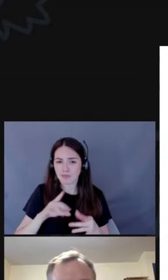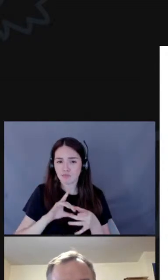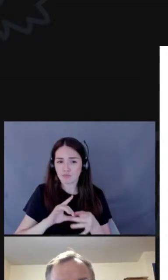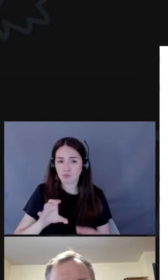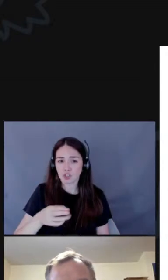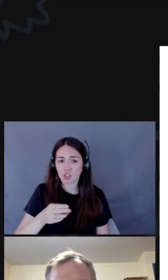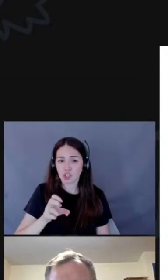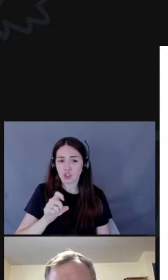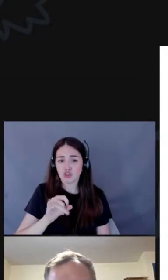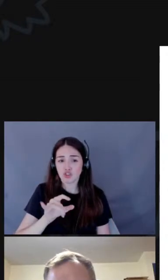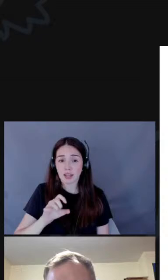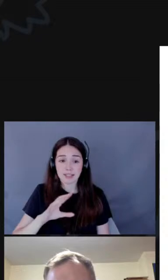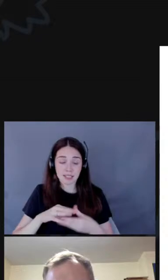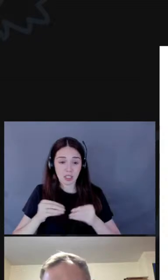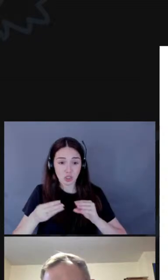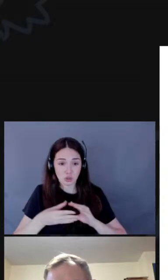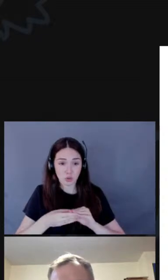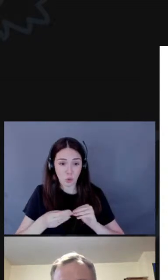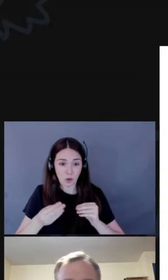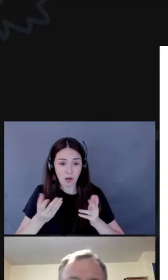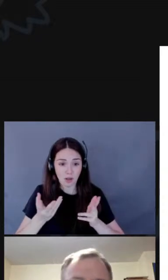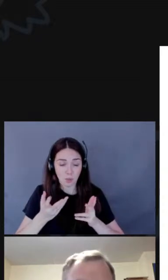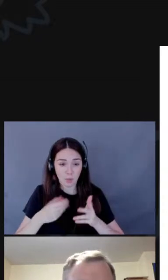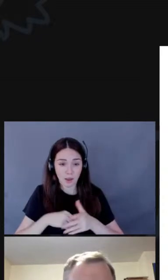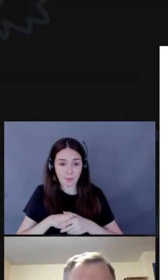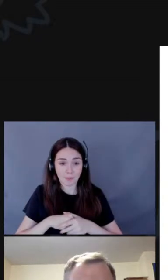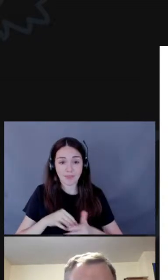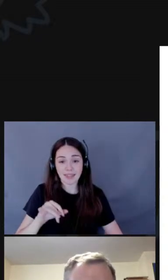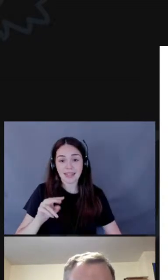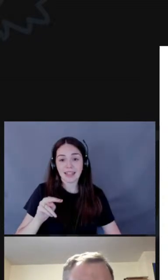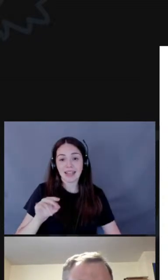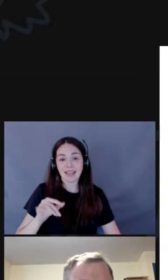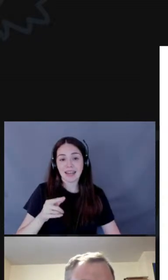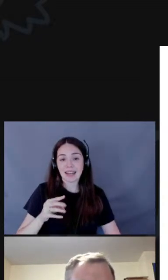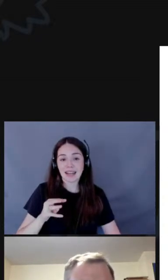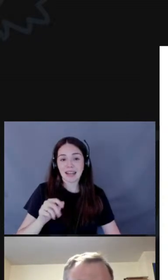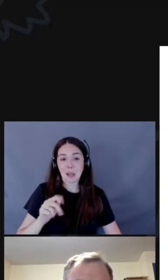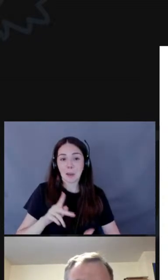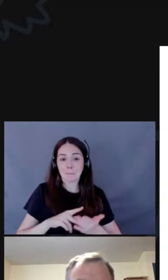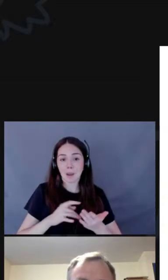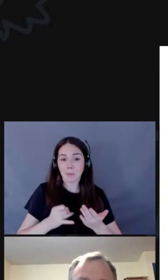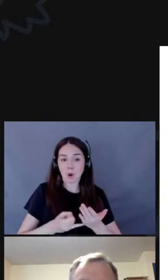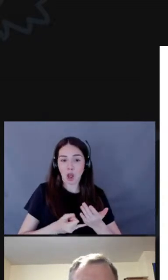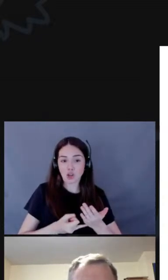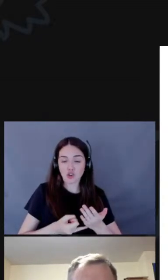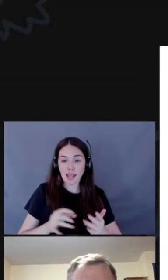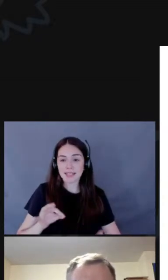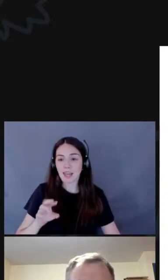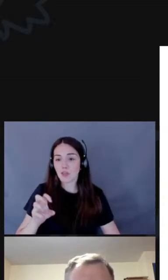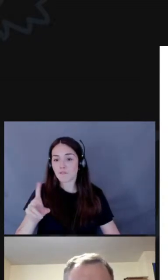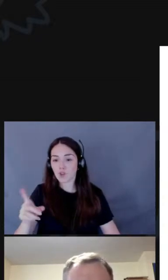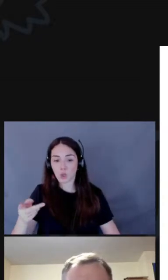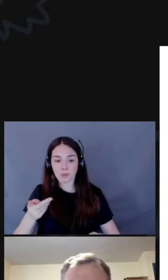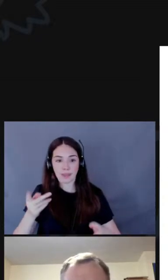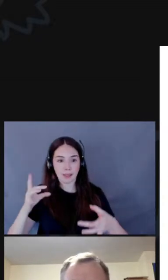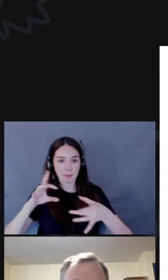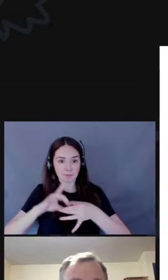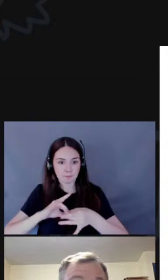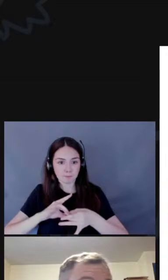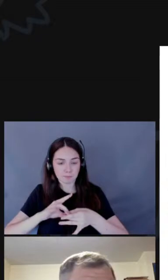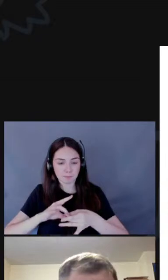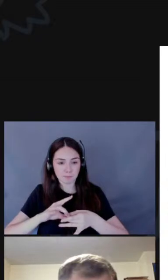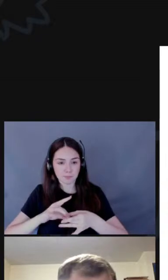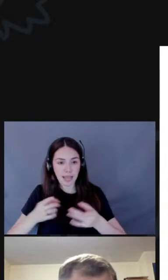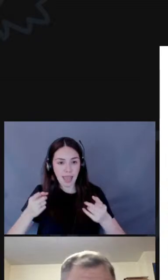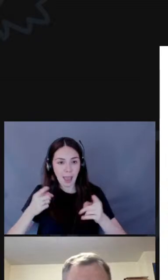that when the Enigma Project and the Frews got hooked up together, it turns out that they already